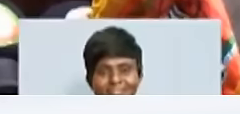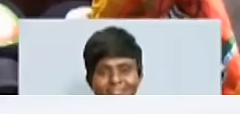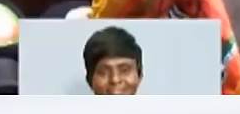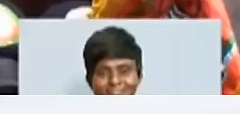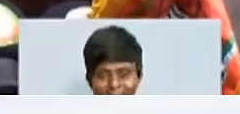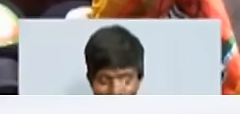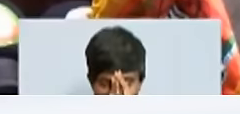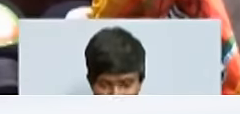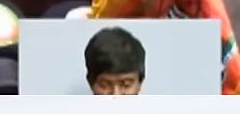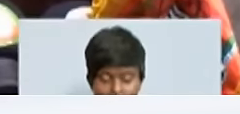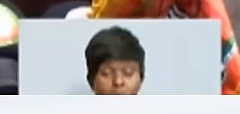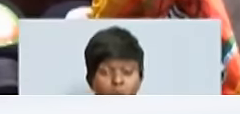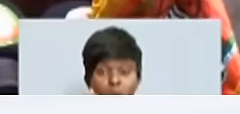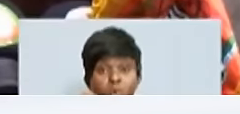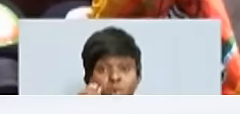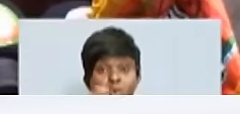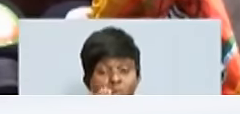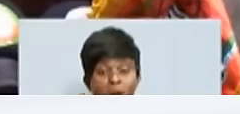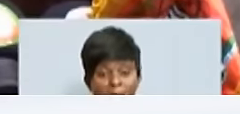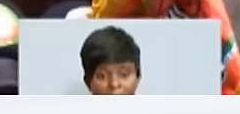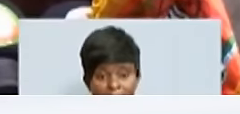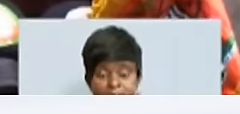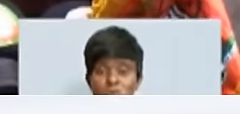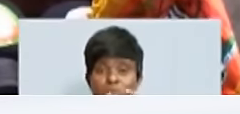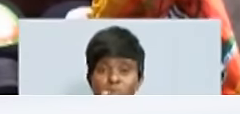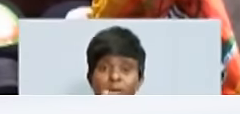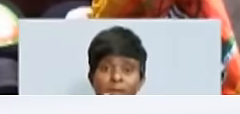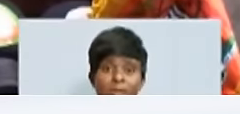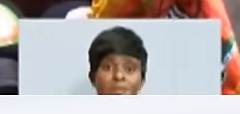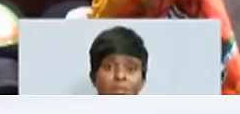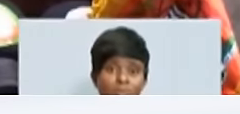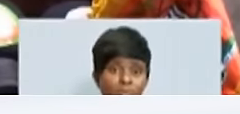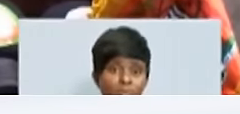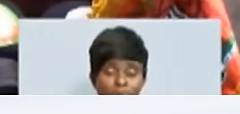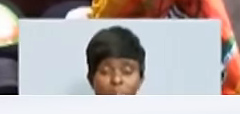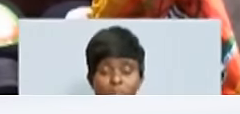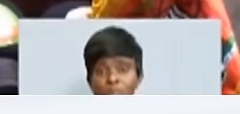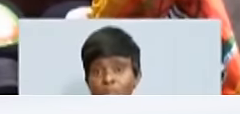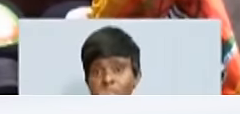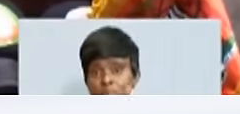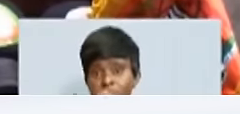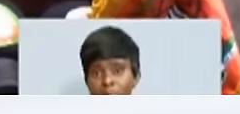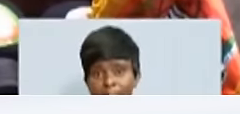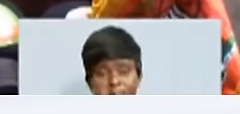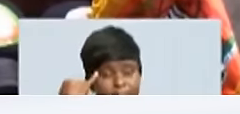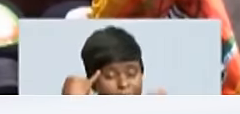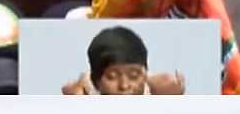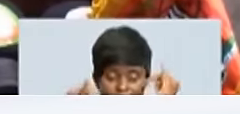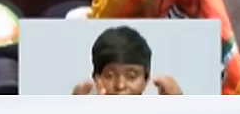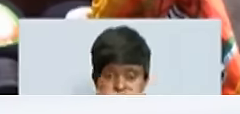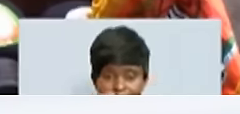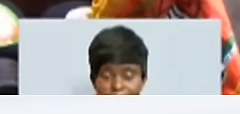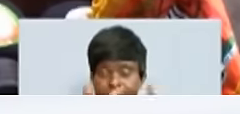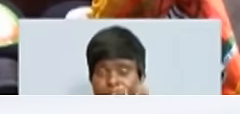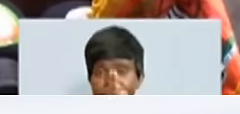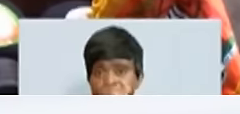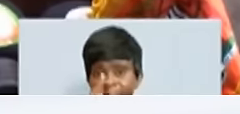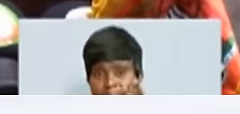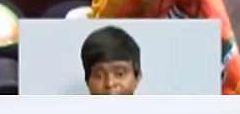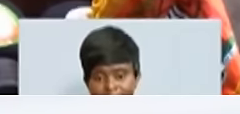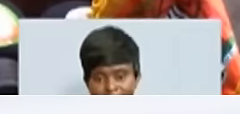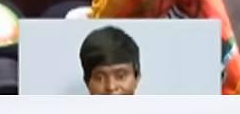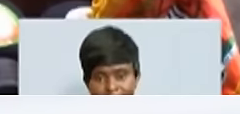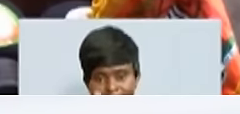on loan basis. I talked about loans earlier. These are all initiatives aimed at enabling